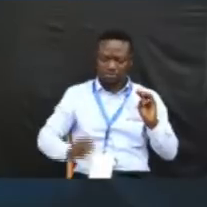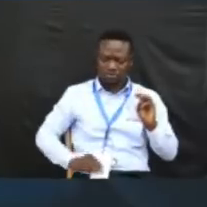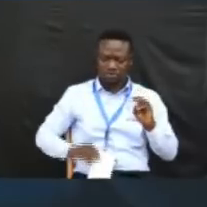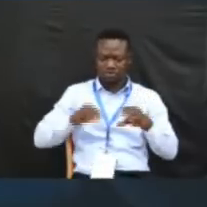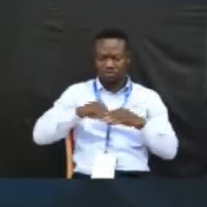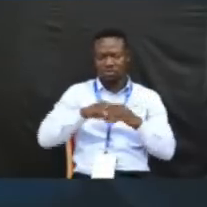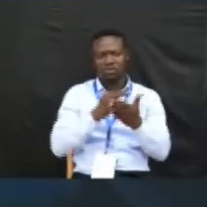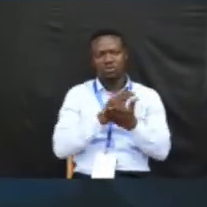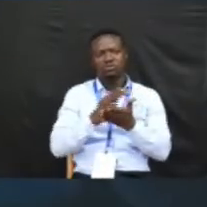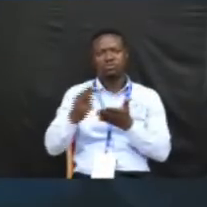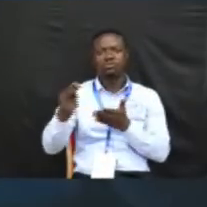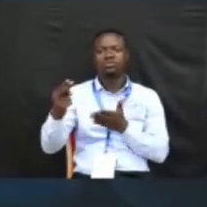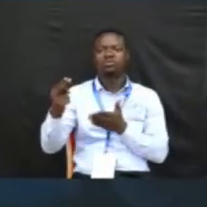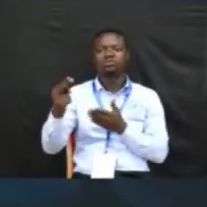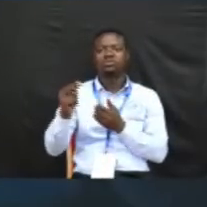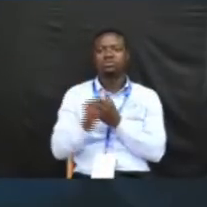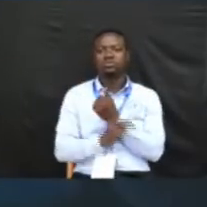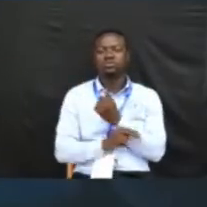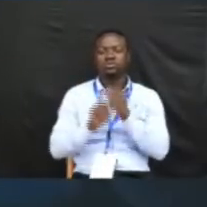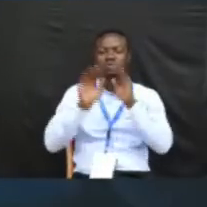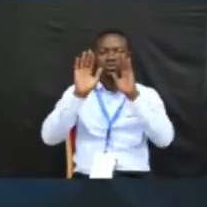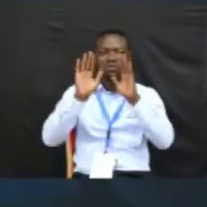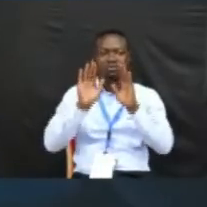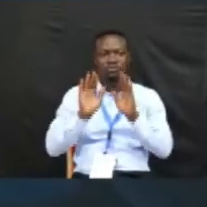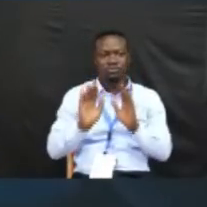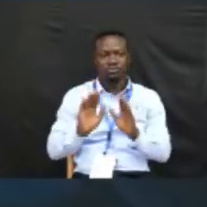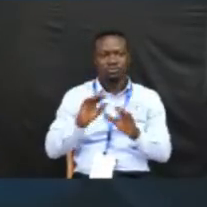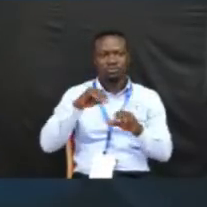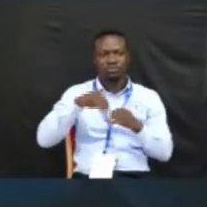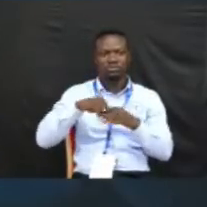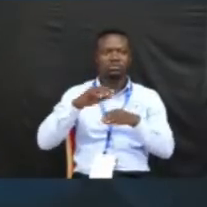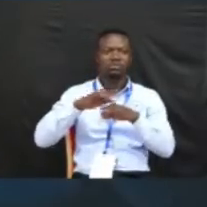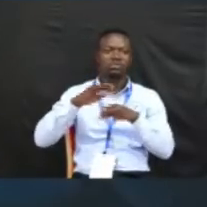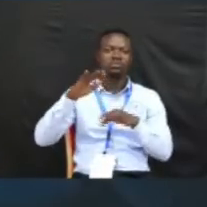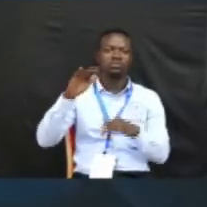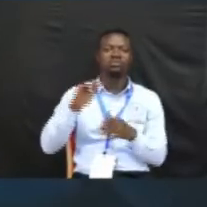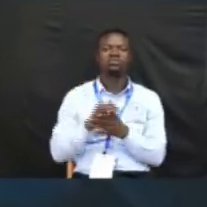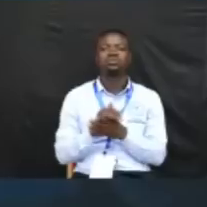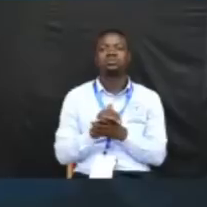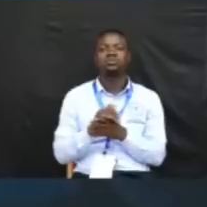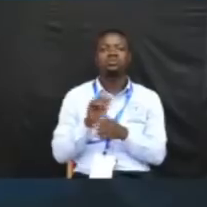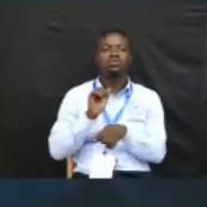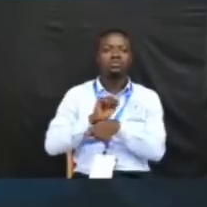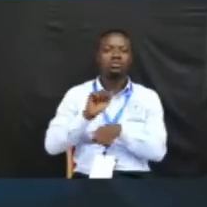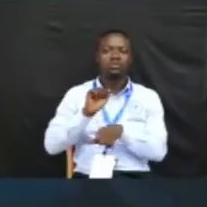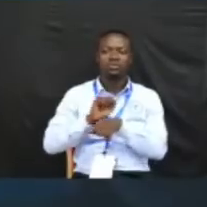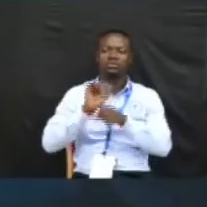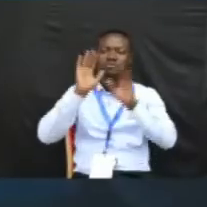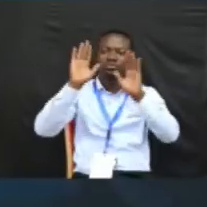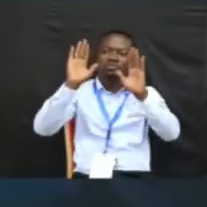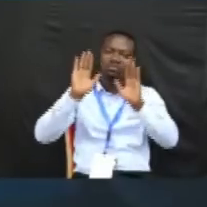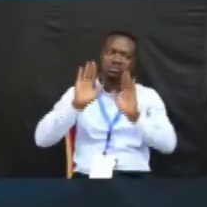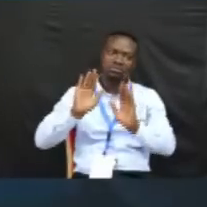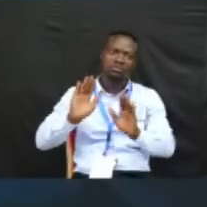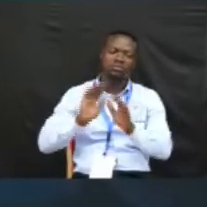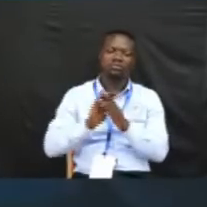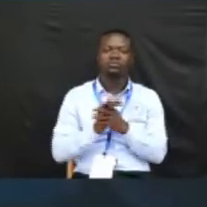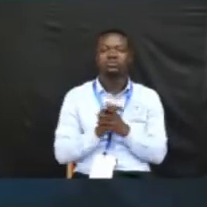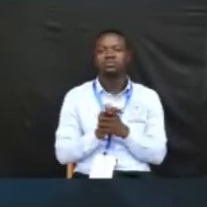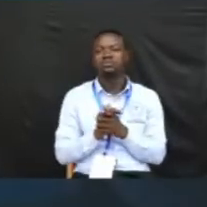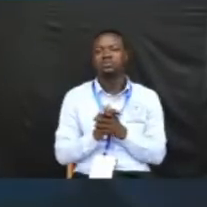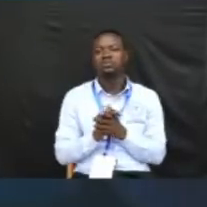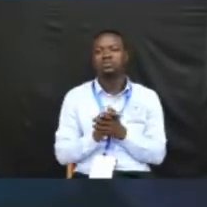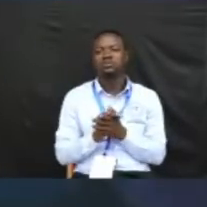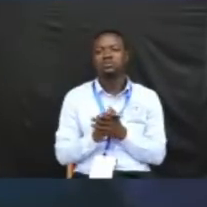holiness awesome in glory working wonders